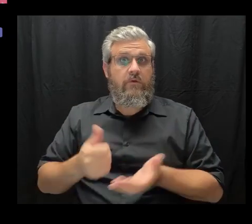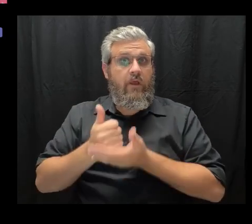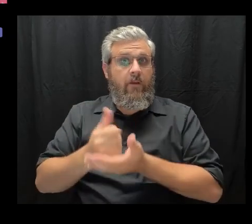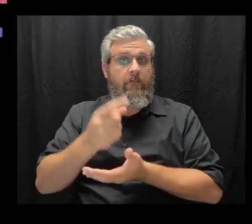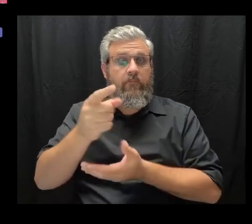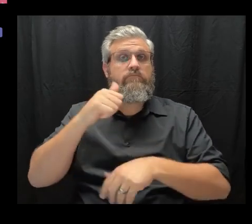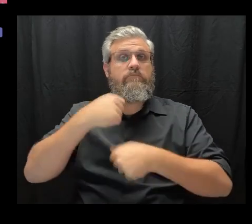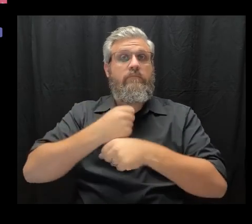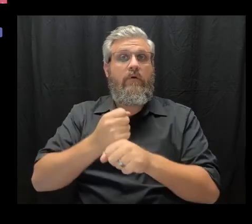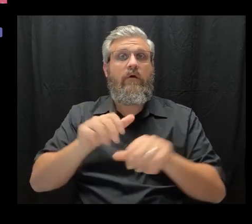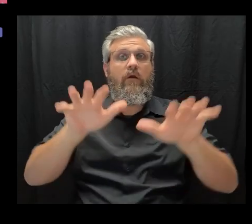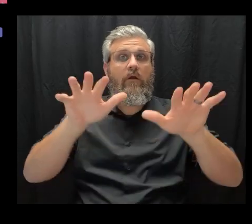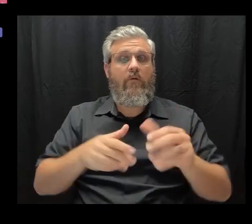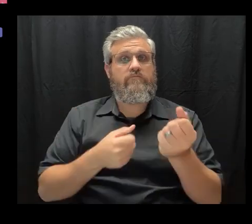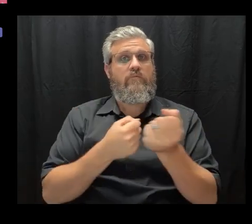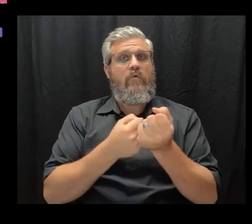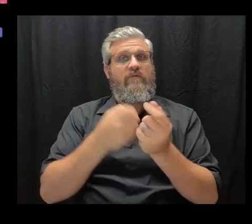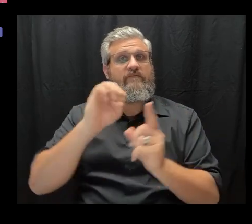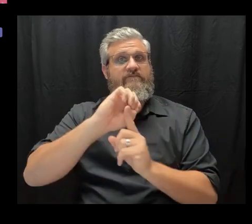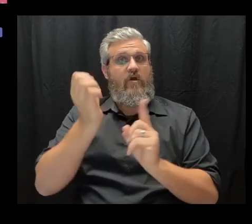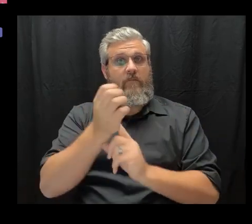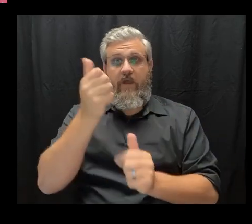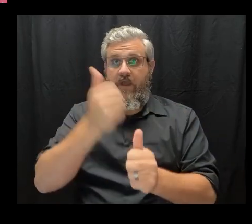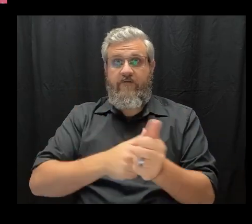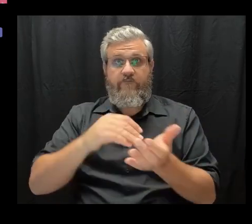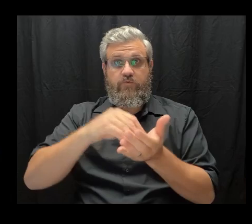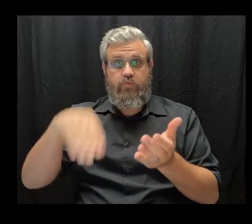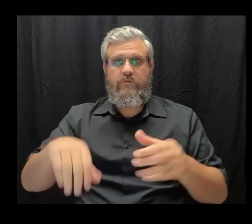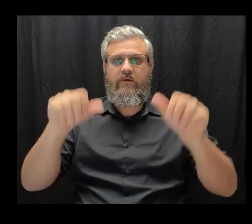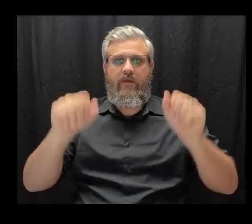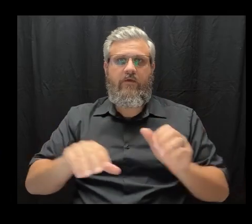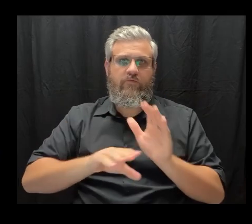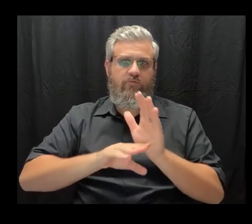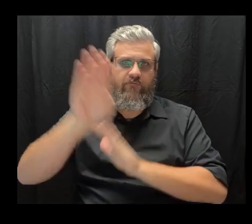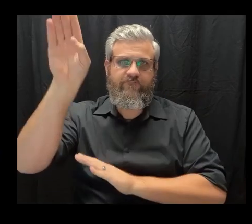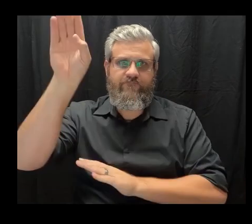supportive environment where every learner can thrive.